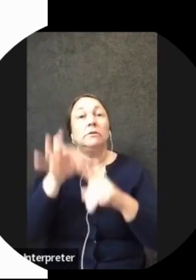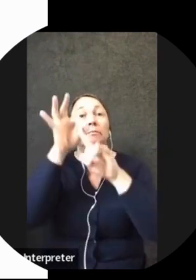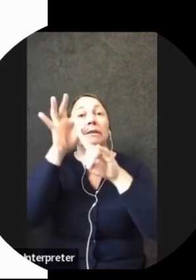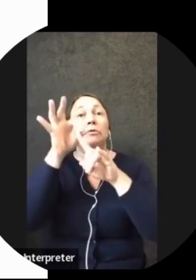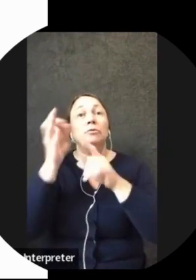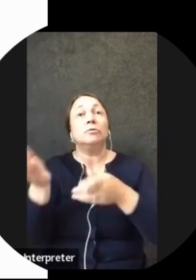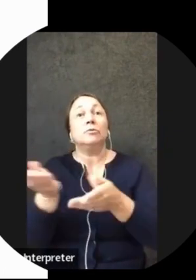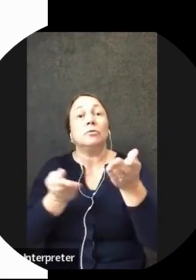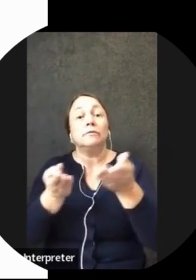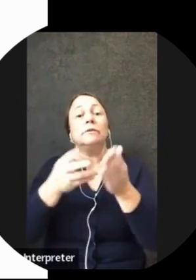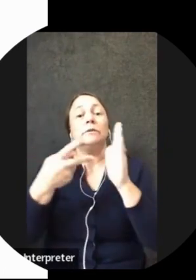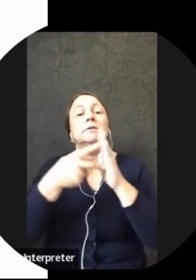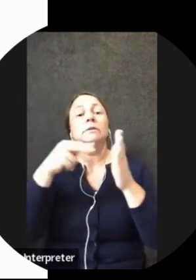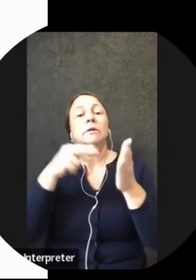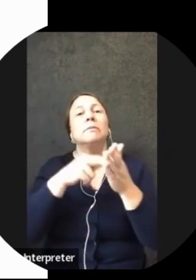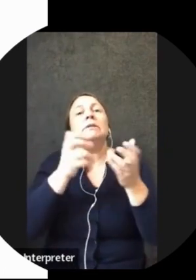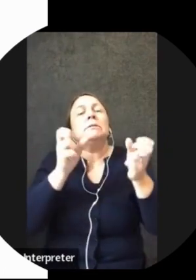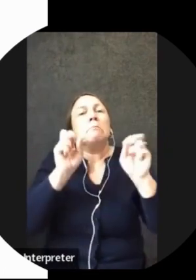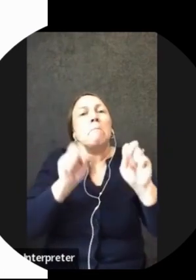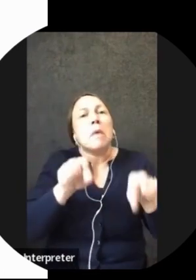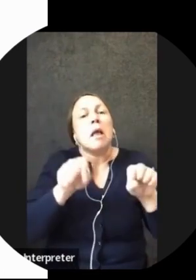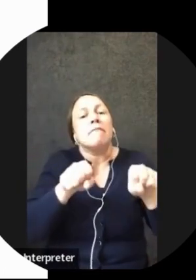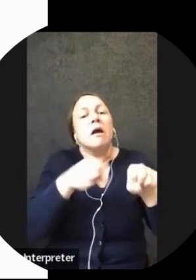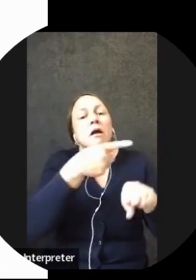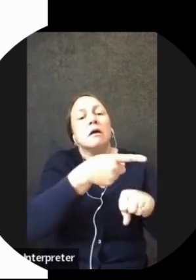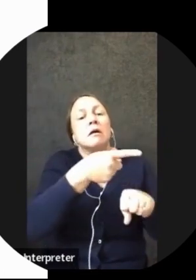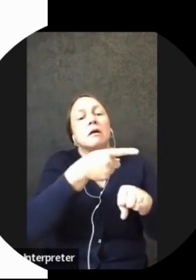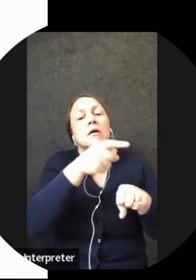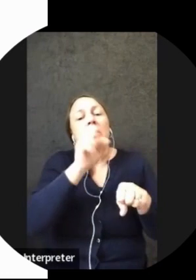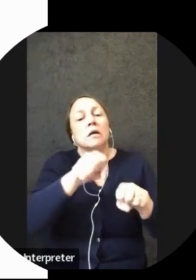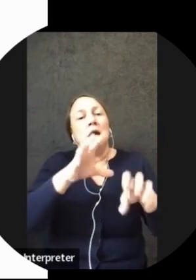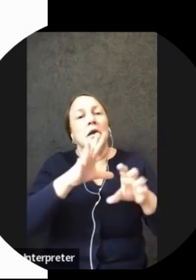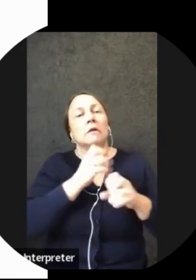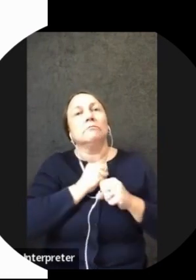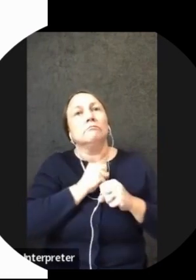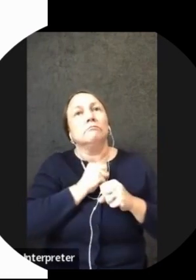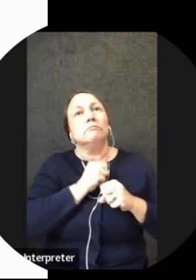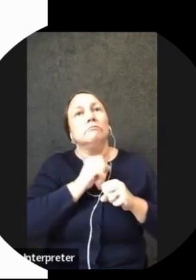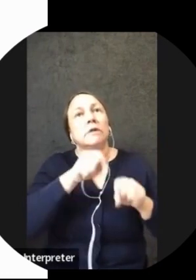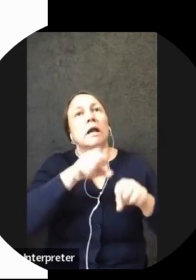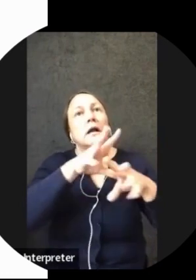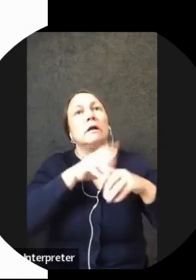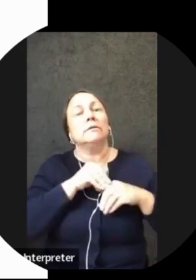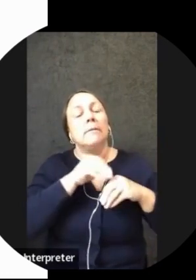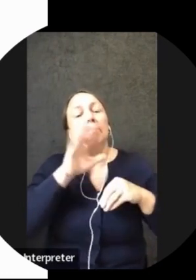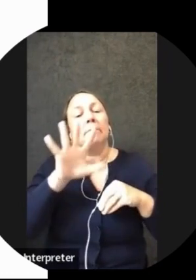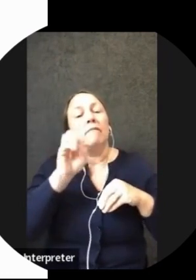evaluation results, the student still may qualify for a 504 plan.